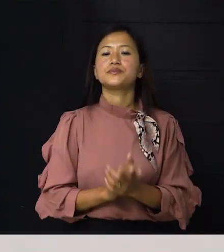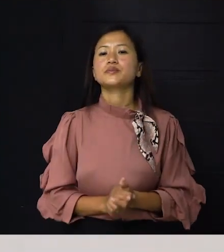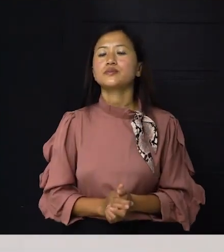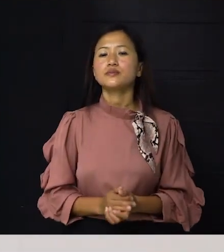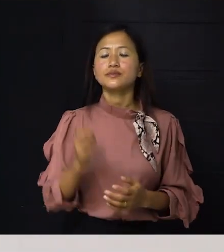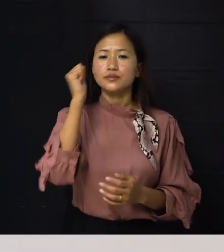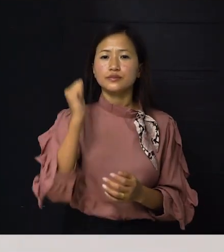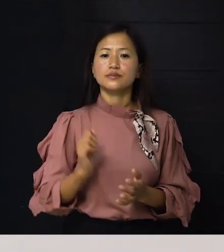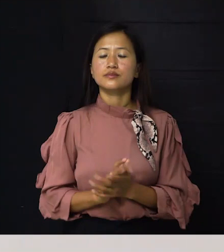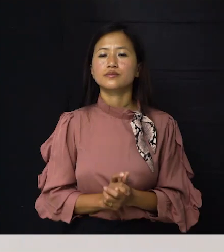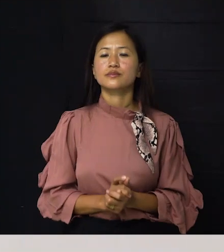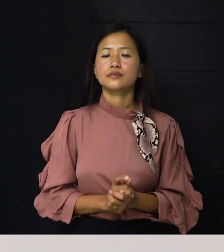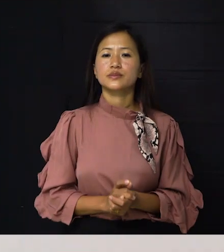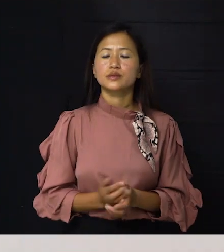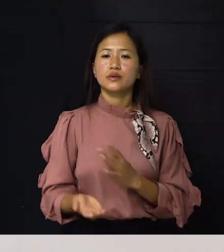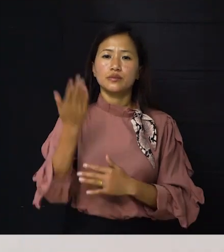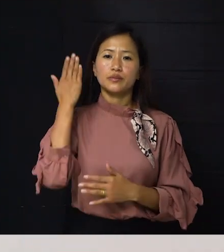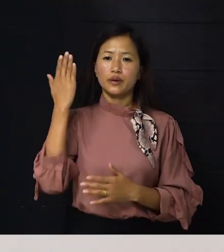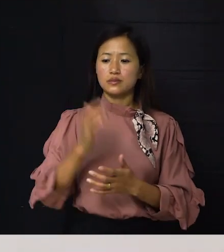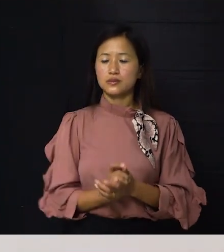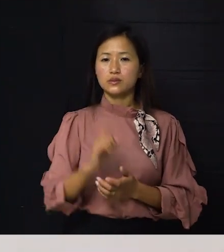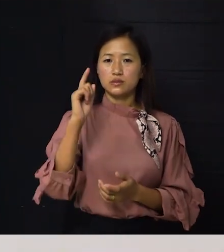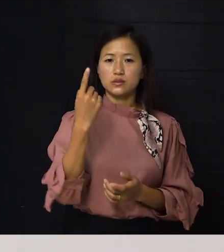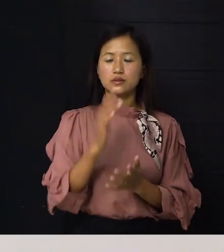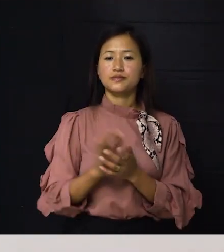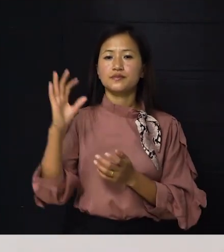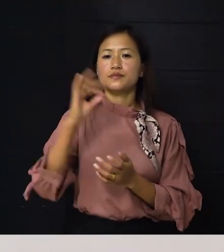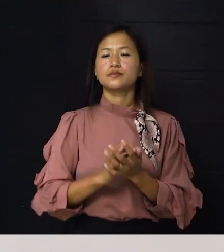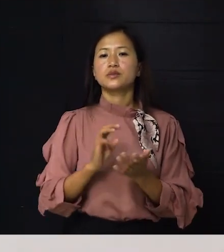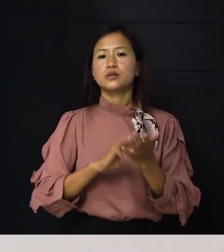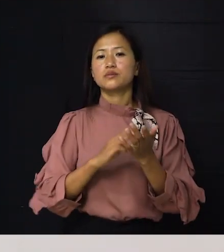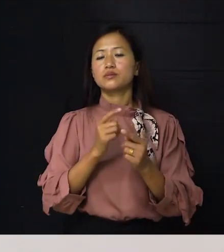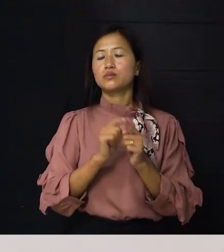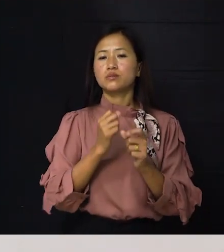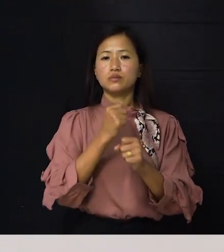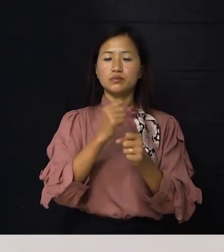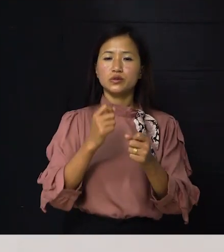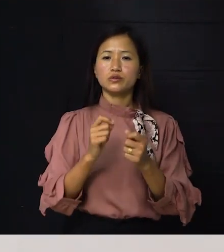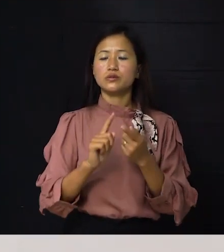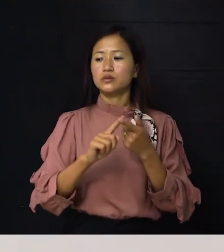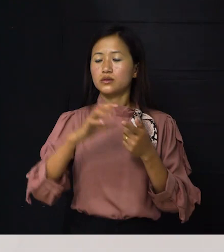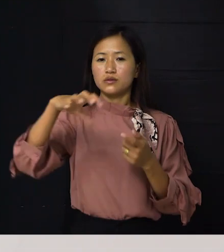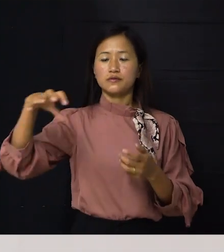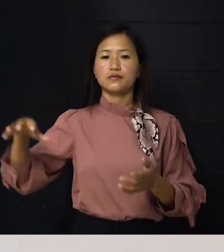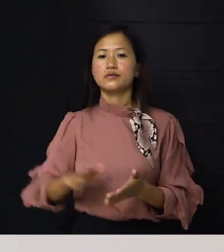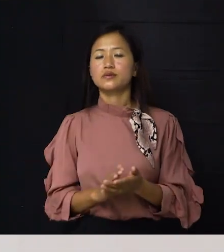so let me go back once again. In Mughal Empire, remember, the founder